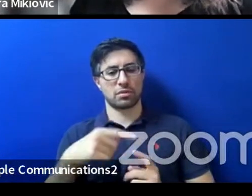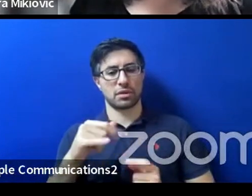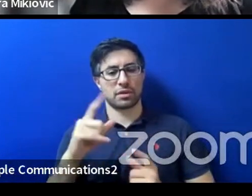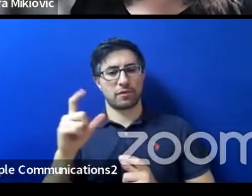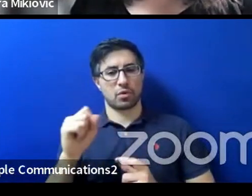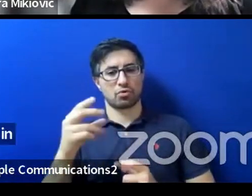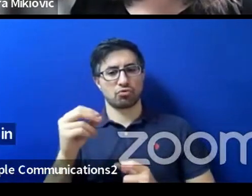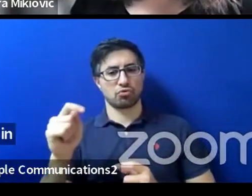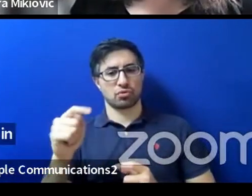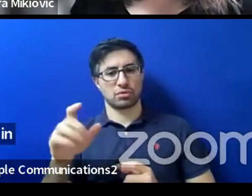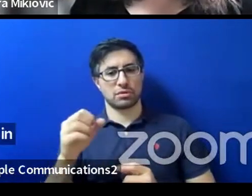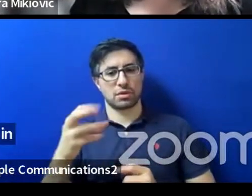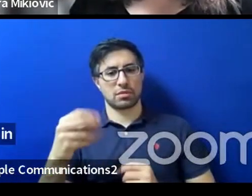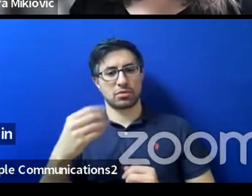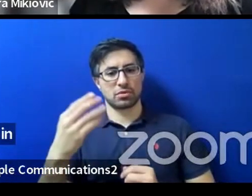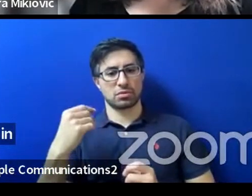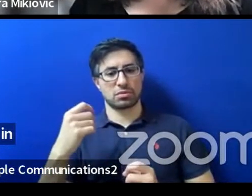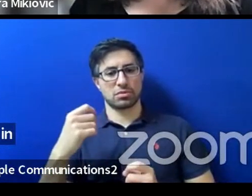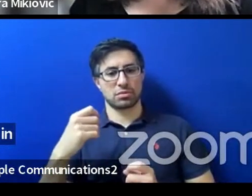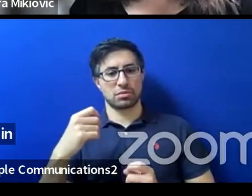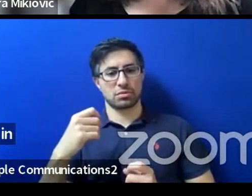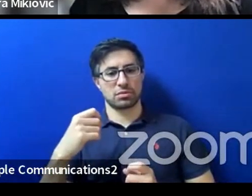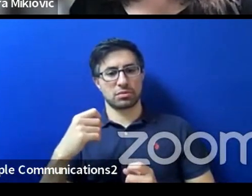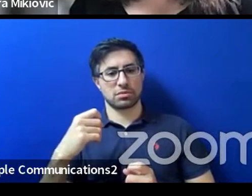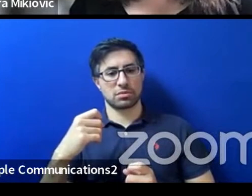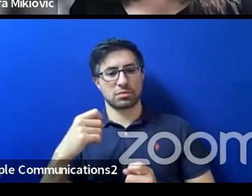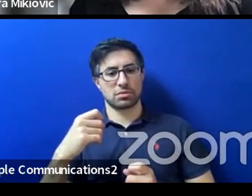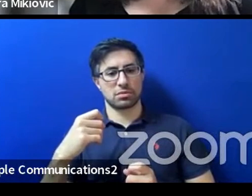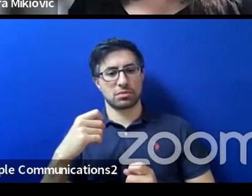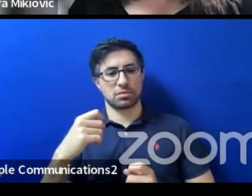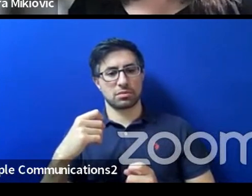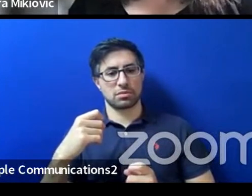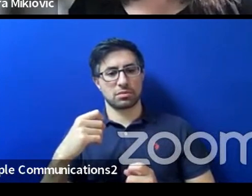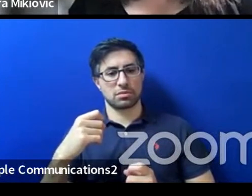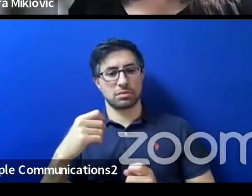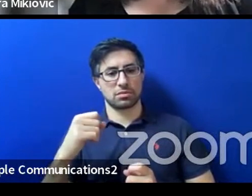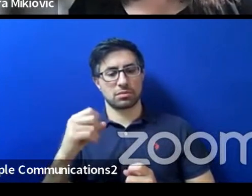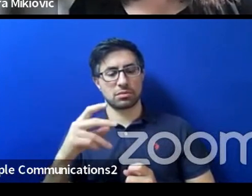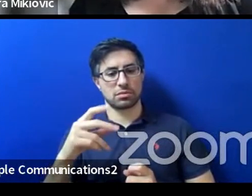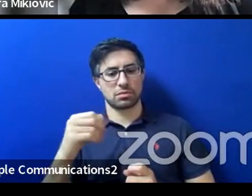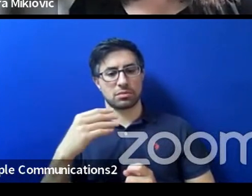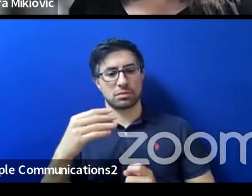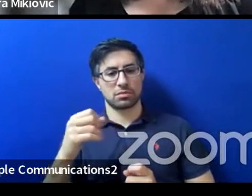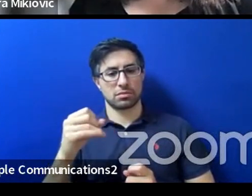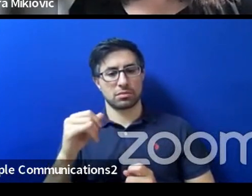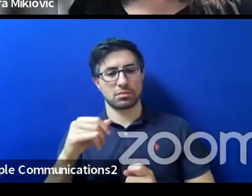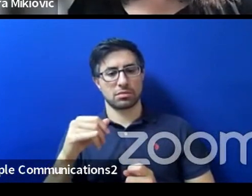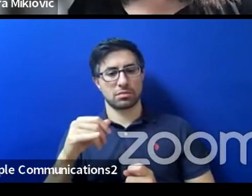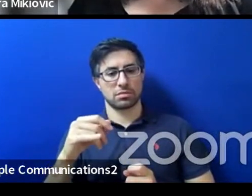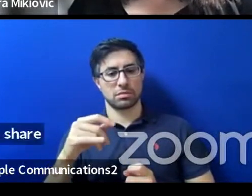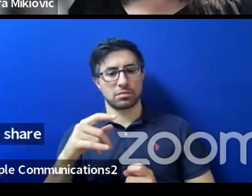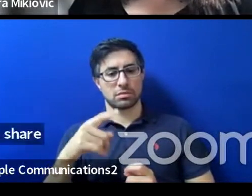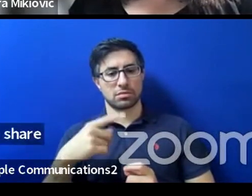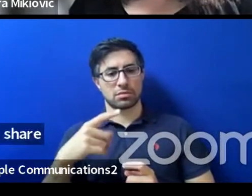shoot you did a couple of years ago. That was amazing, and why you did it. Thanks, Doris. Yeah, that's what happened when you don't